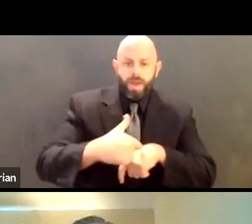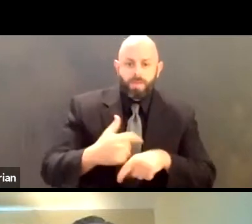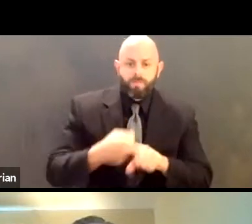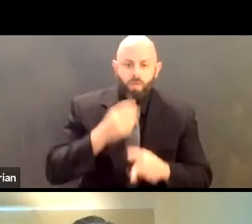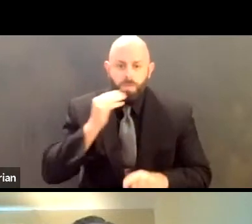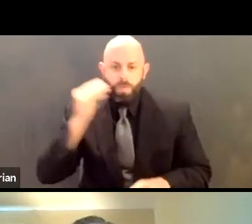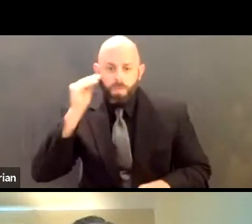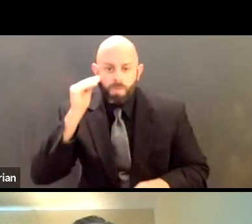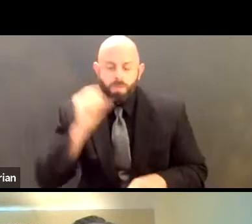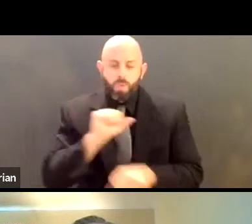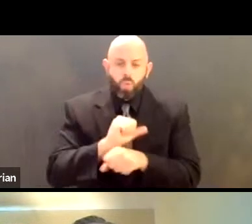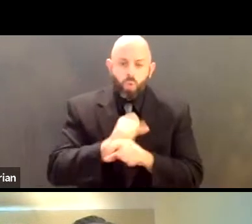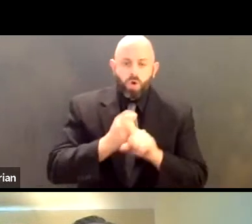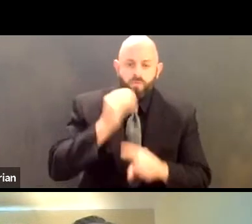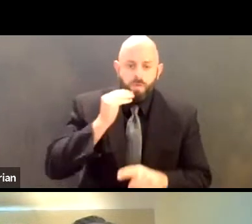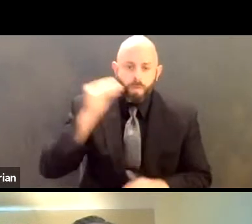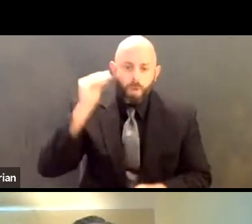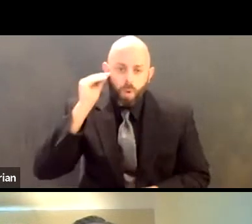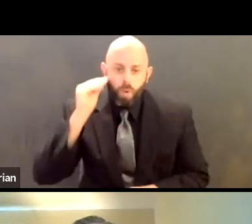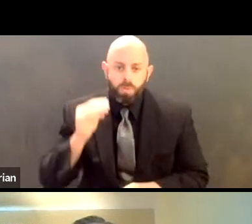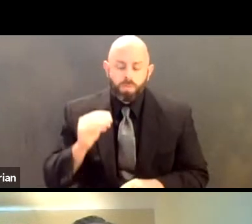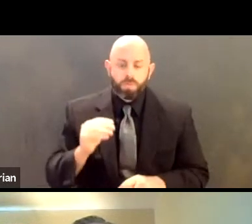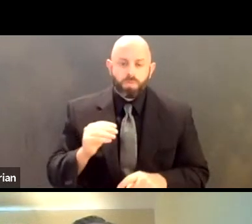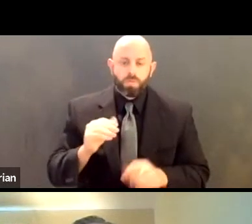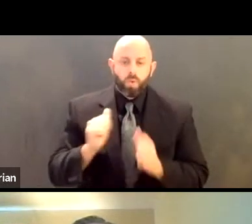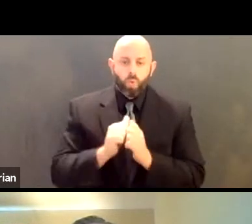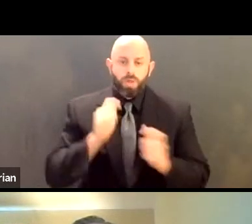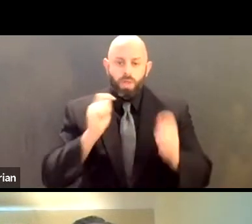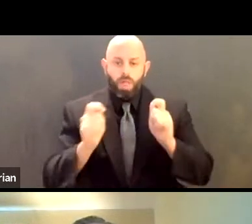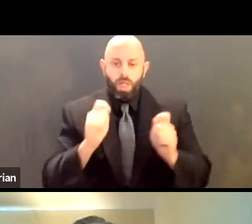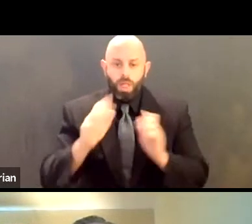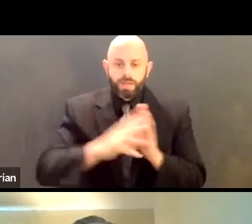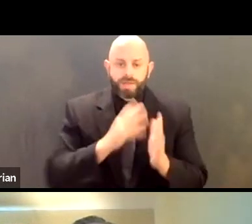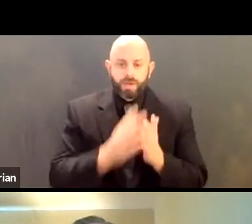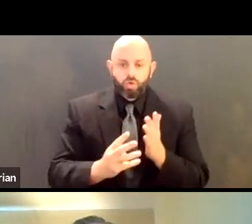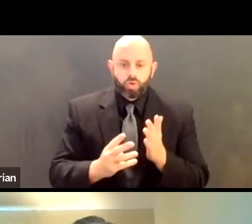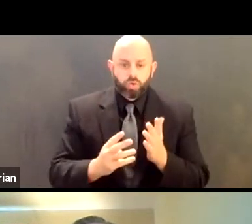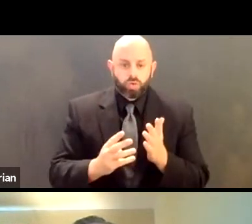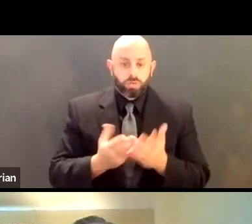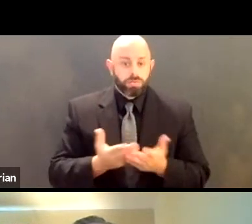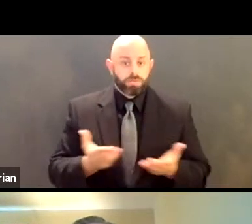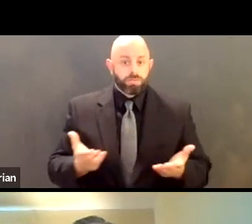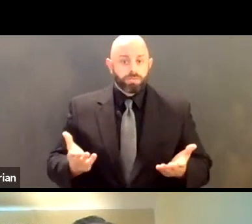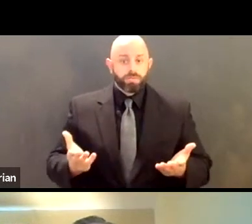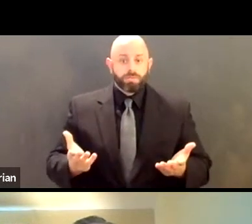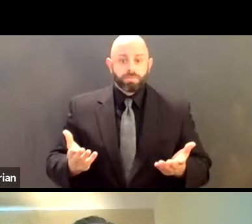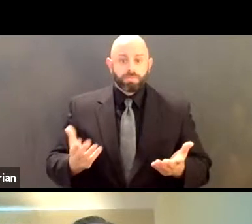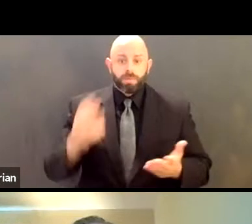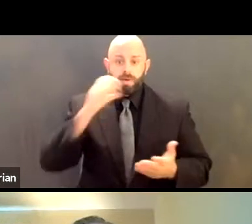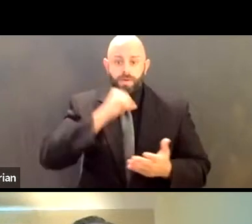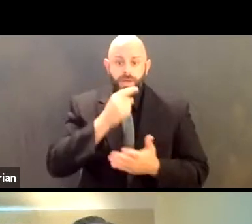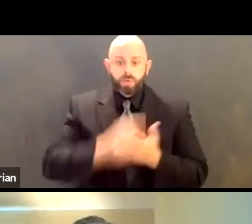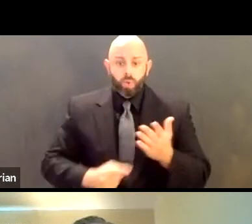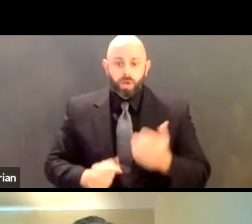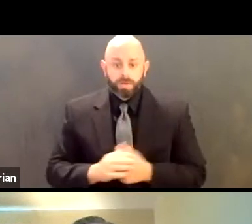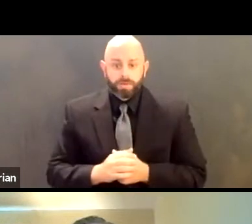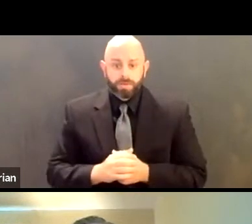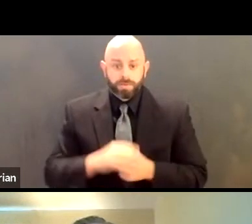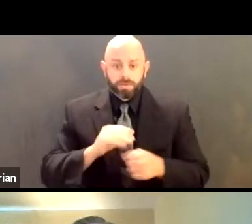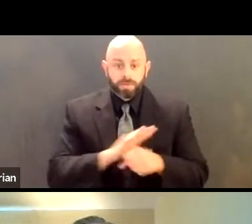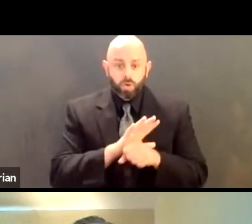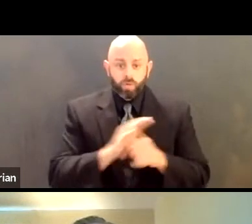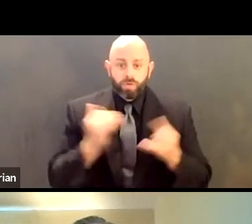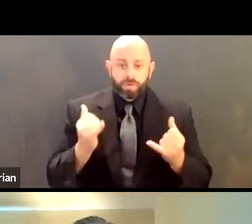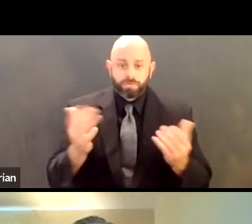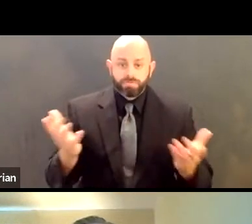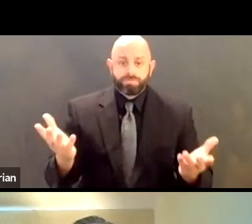and working from home with adjustable schedules. Well, guess what? That's what we're all doing